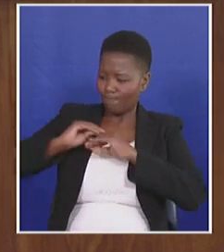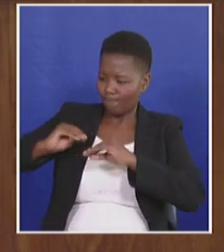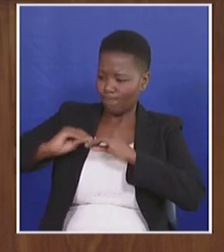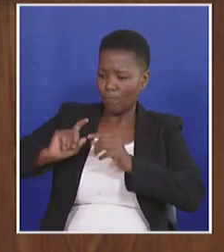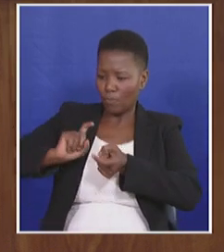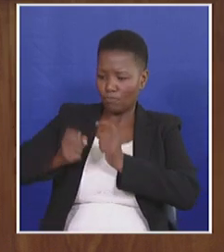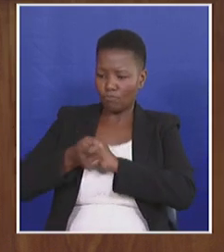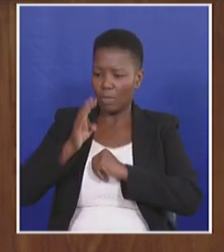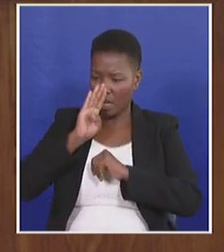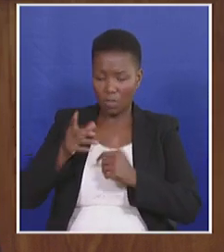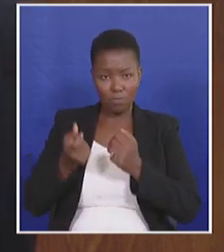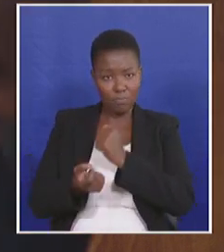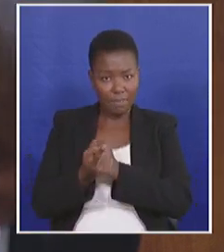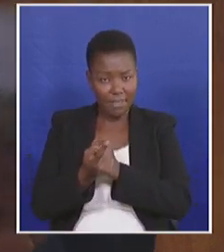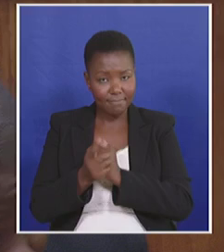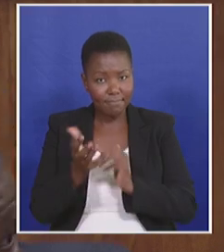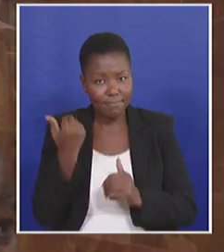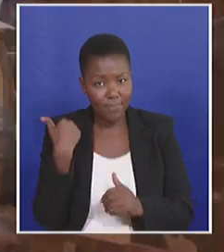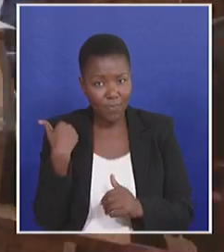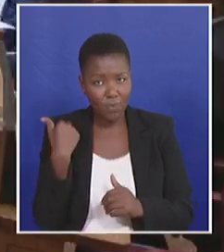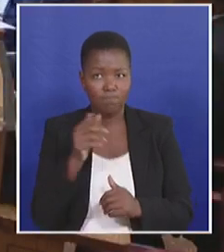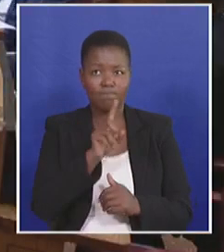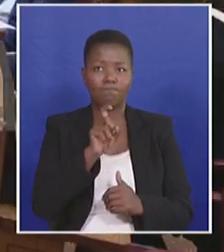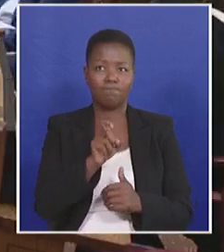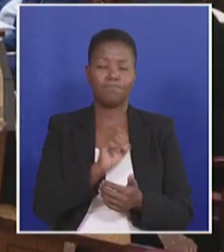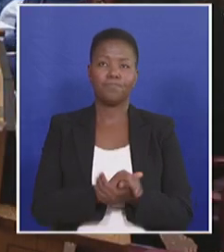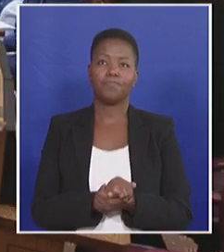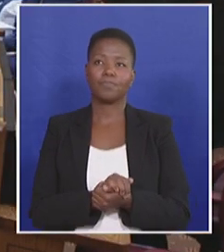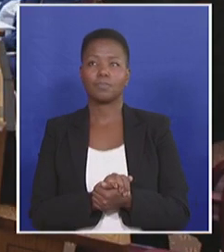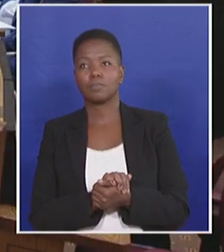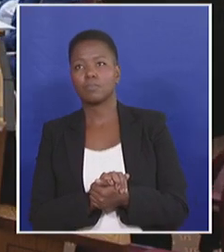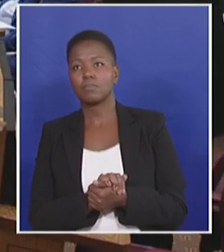has happened before. Thank you. Honourable Minister.